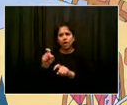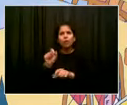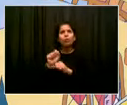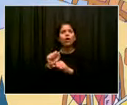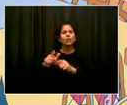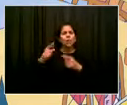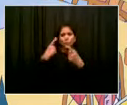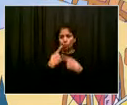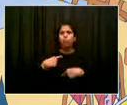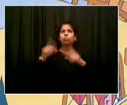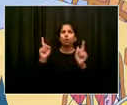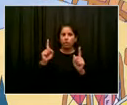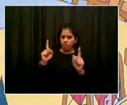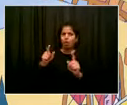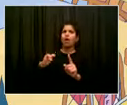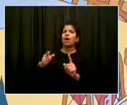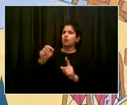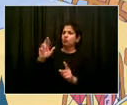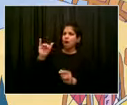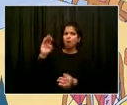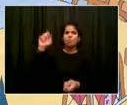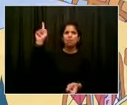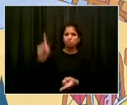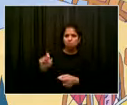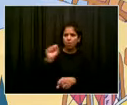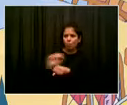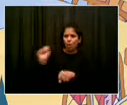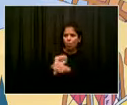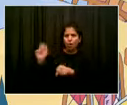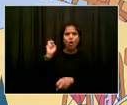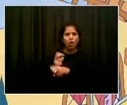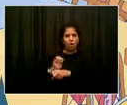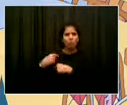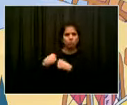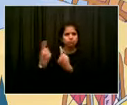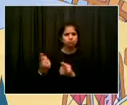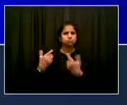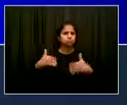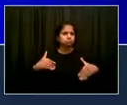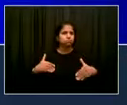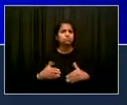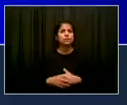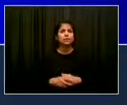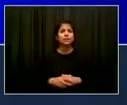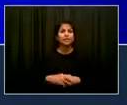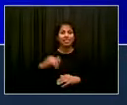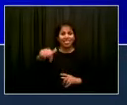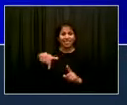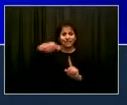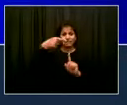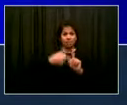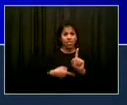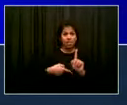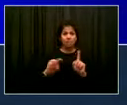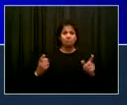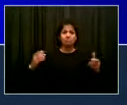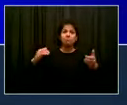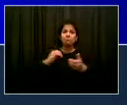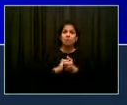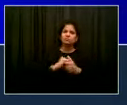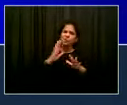continuing in the month of November, continuing to deepen. For a week, you're going to see